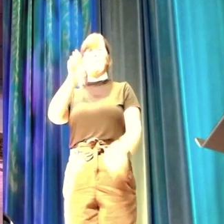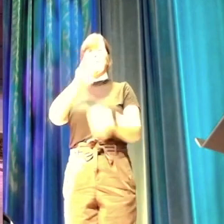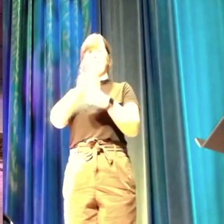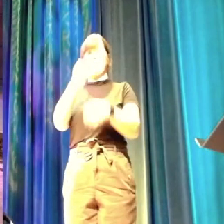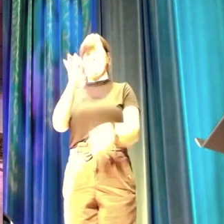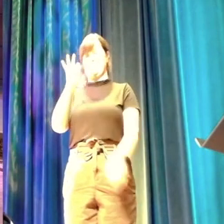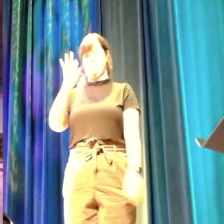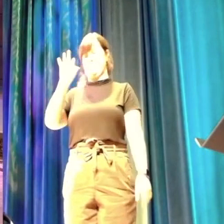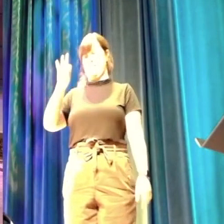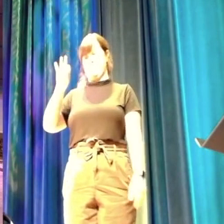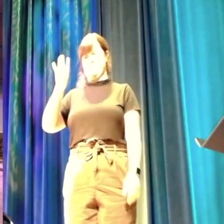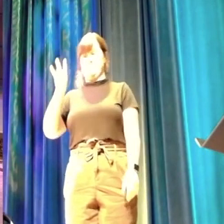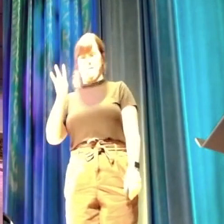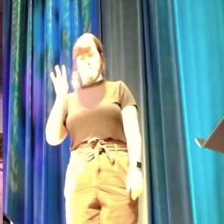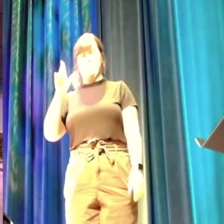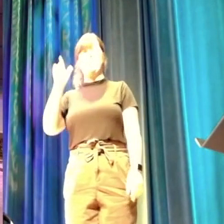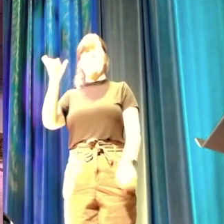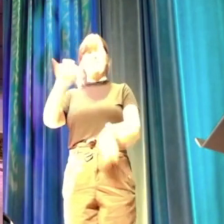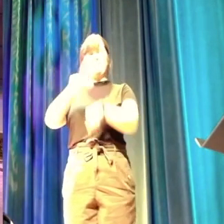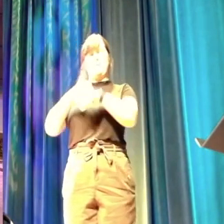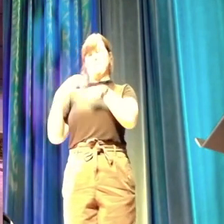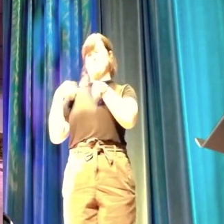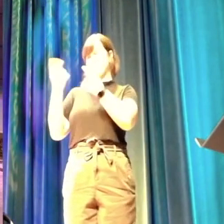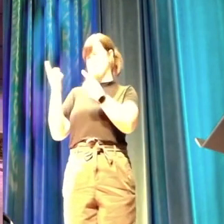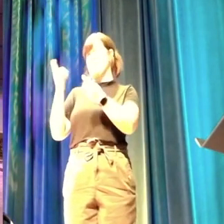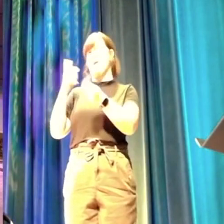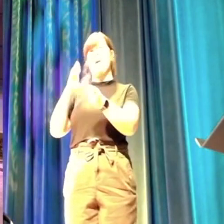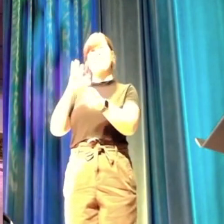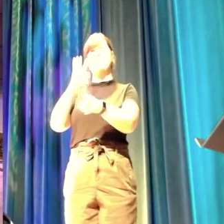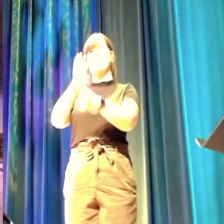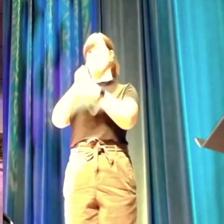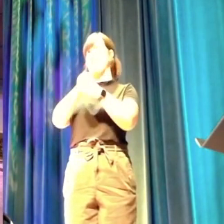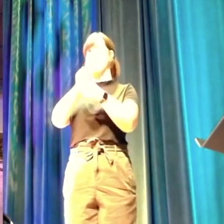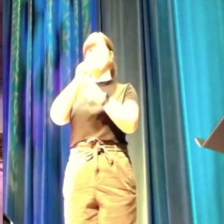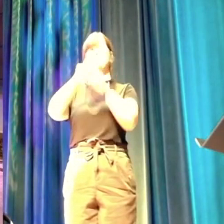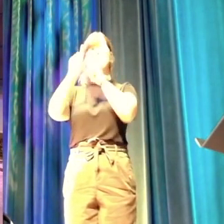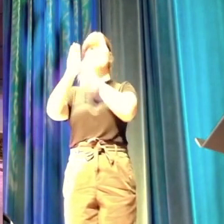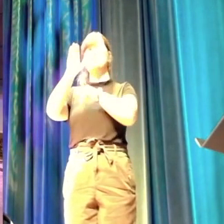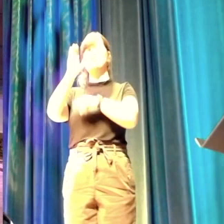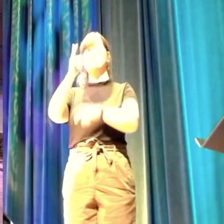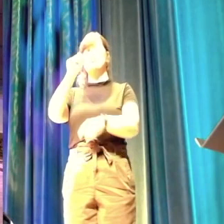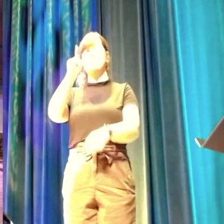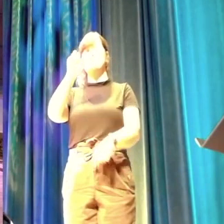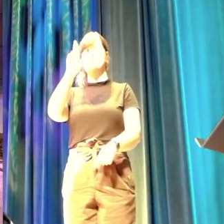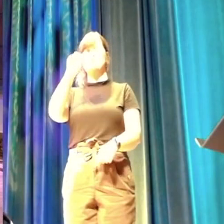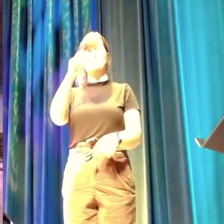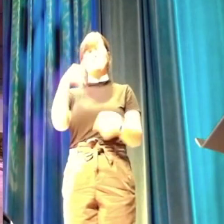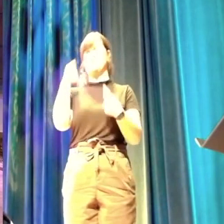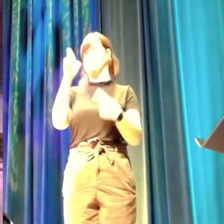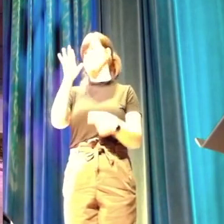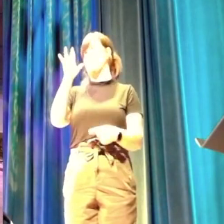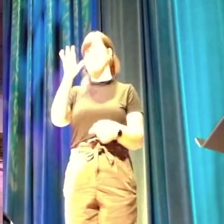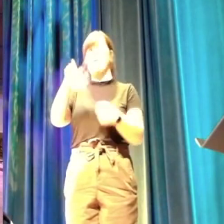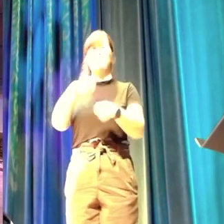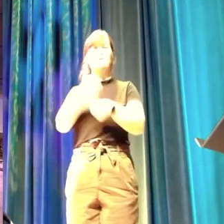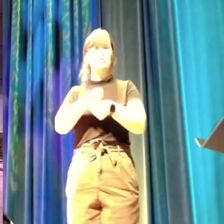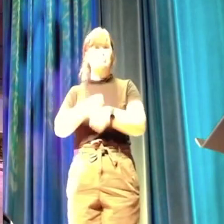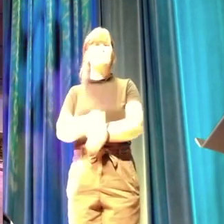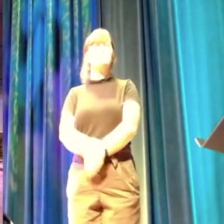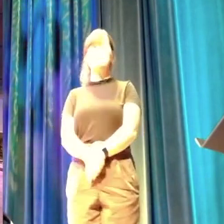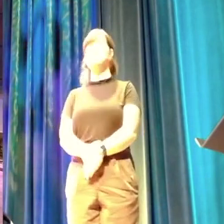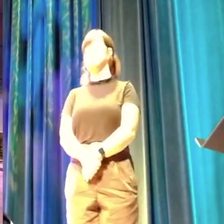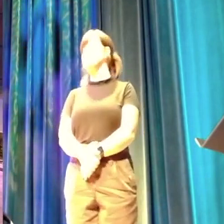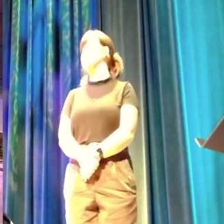time, I've served in some capacity on the chapter's board for 25 years.